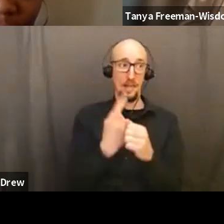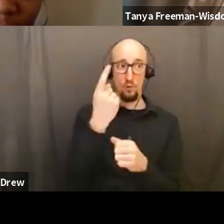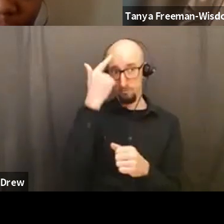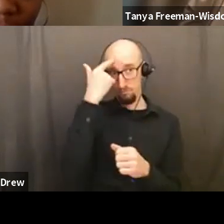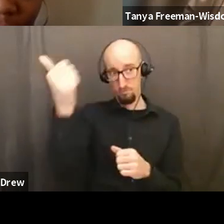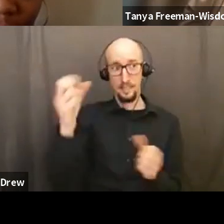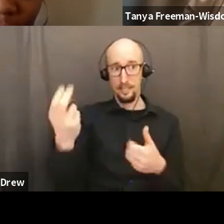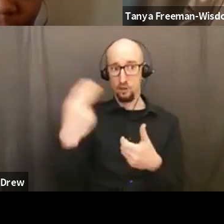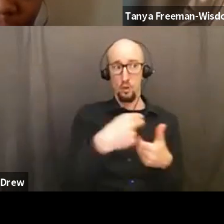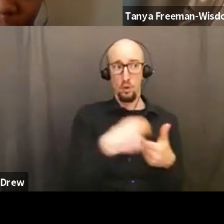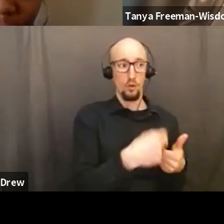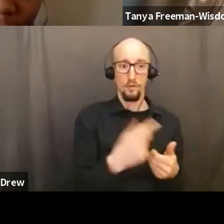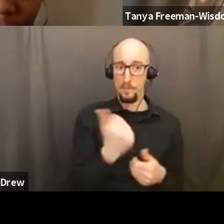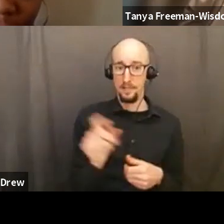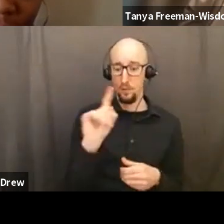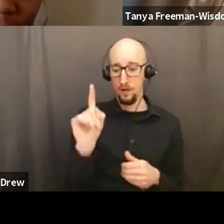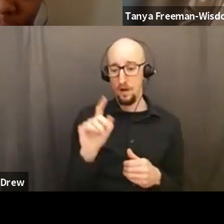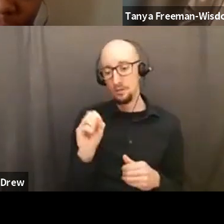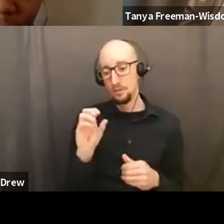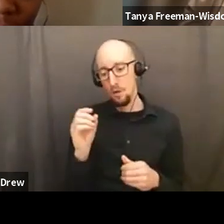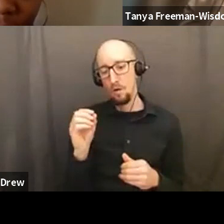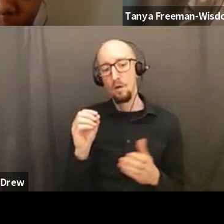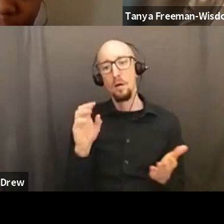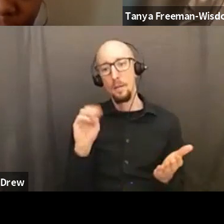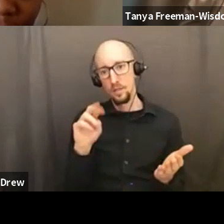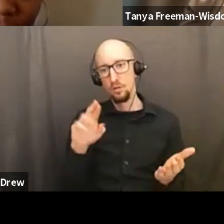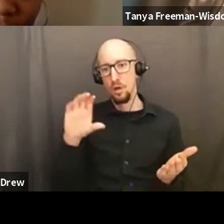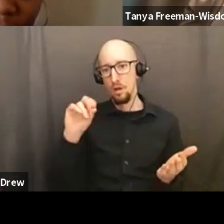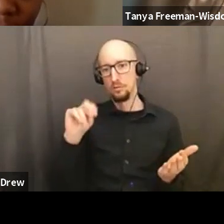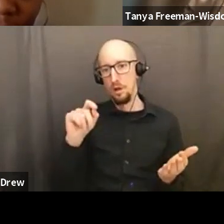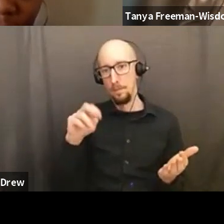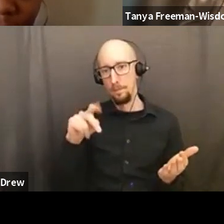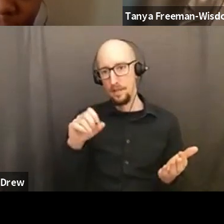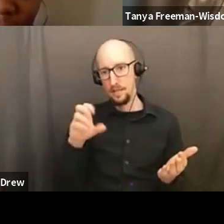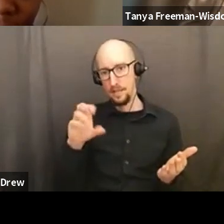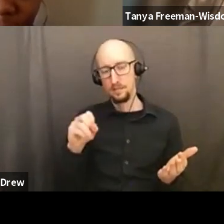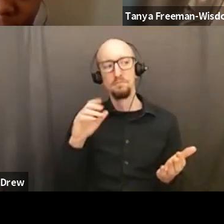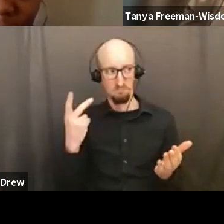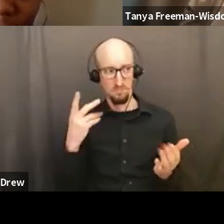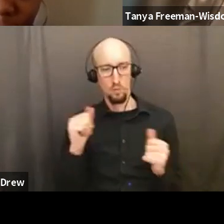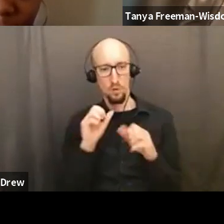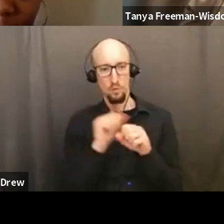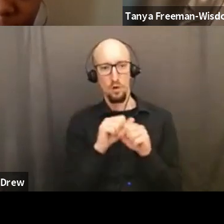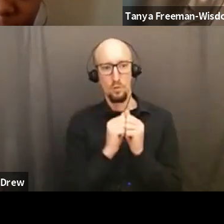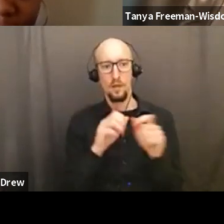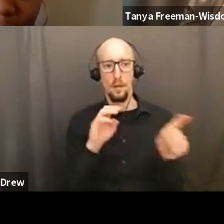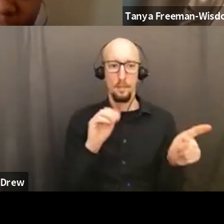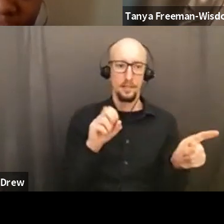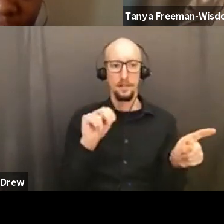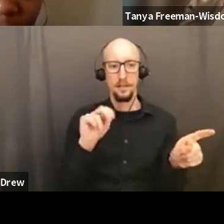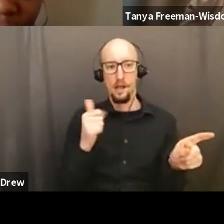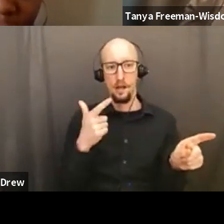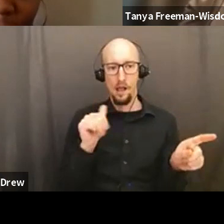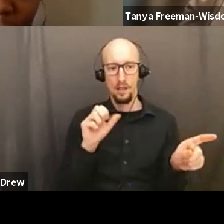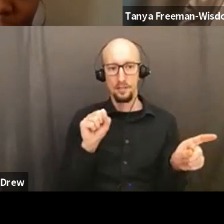So we will, Mr. Contreras and I will work with Ms. Nagasawa and Ms. Roberts